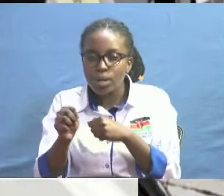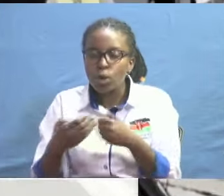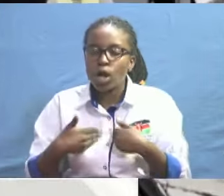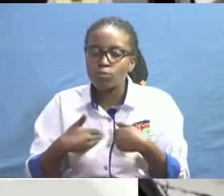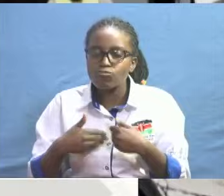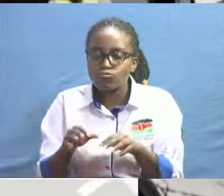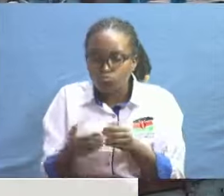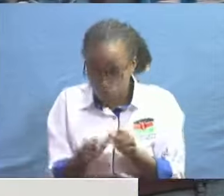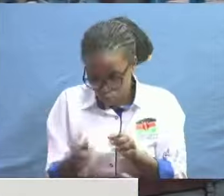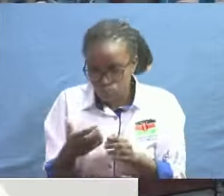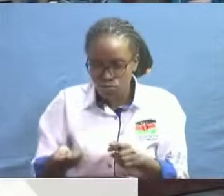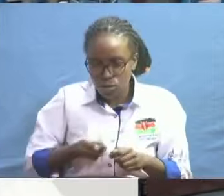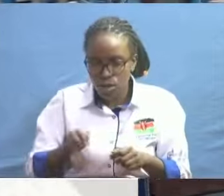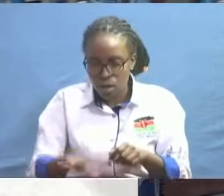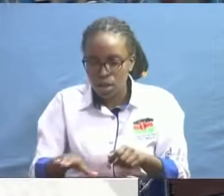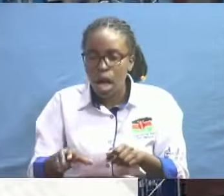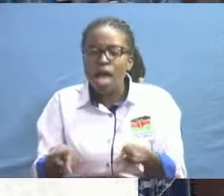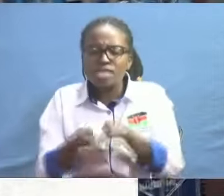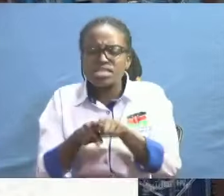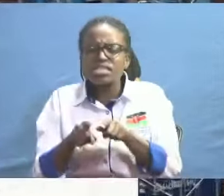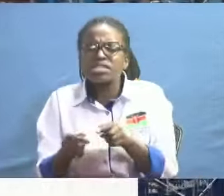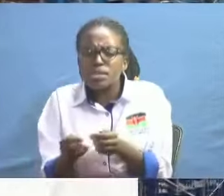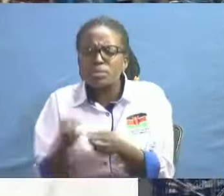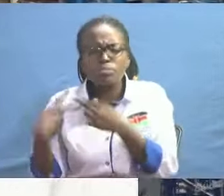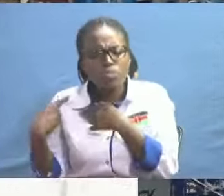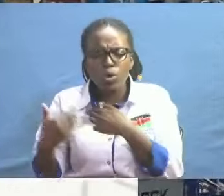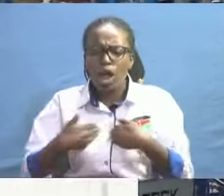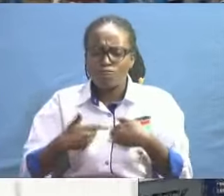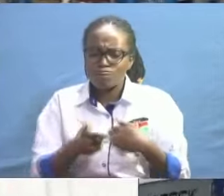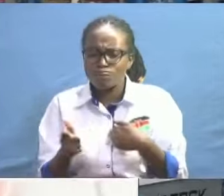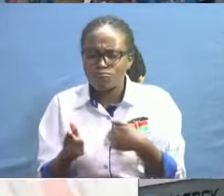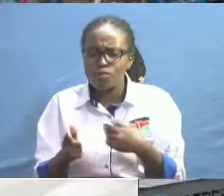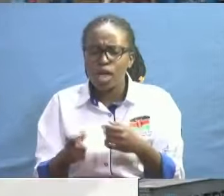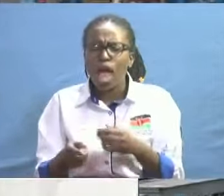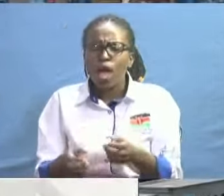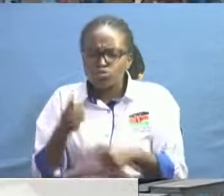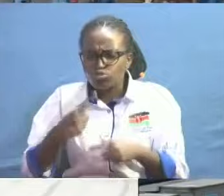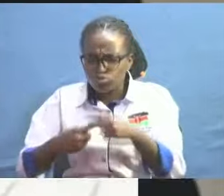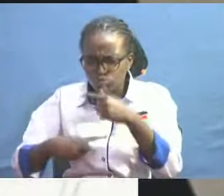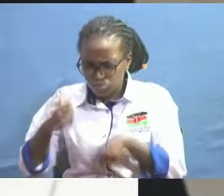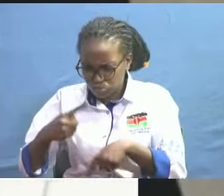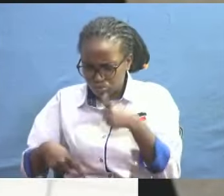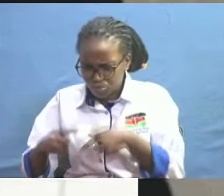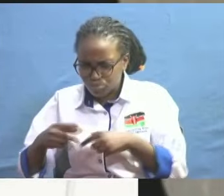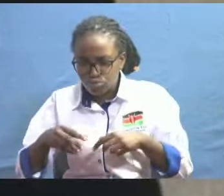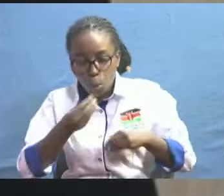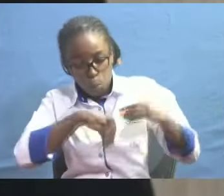clear breach of procurement regulations. These high-profile cases underscore the ongoing battle against corruption and raise